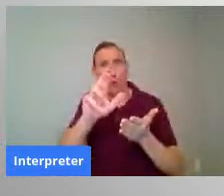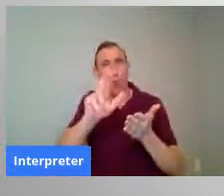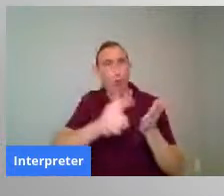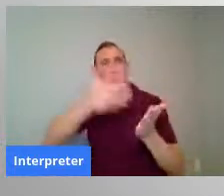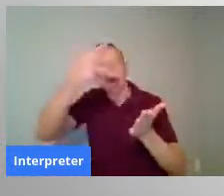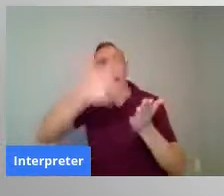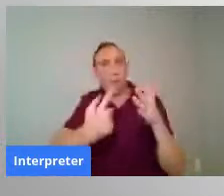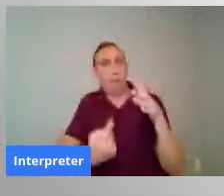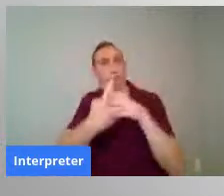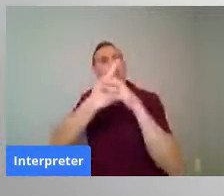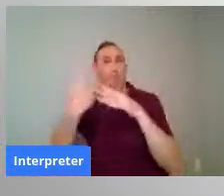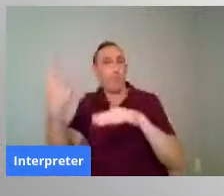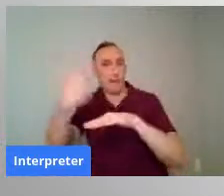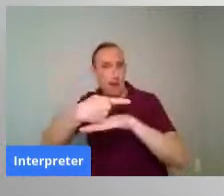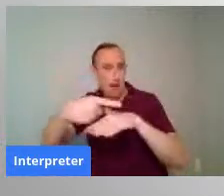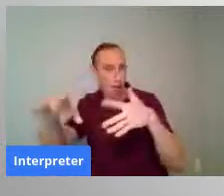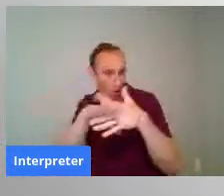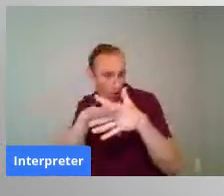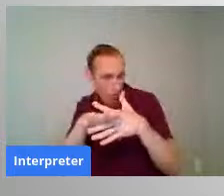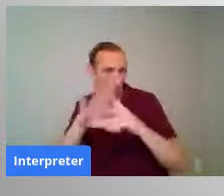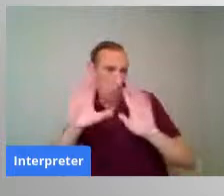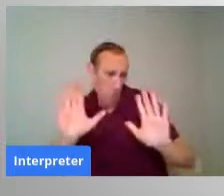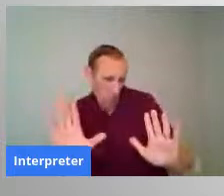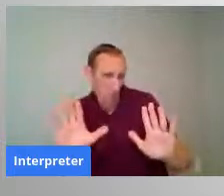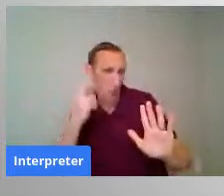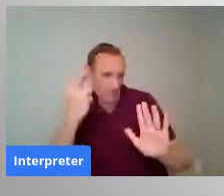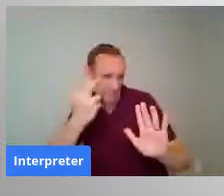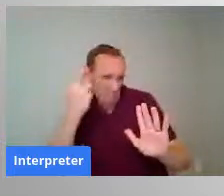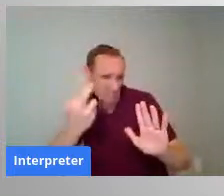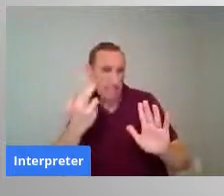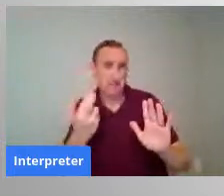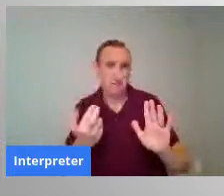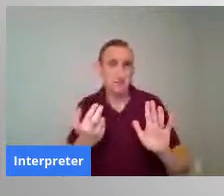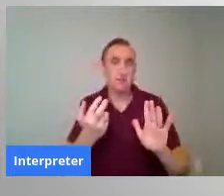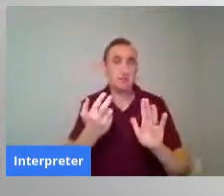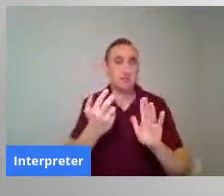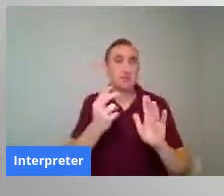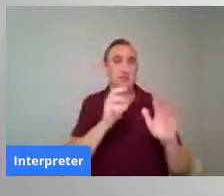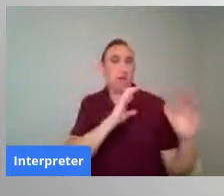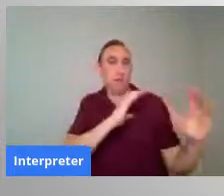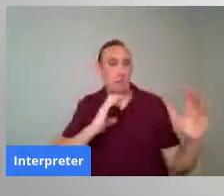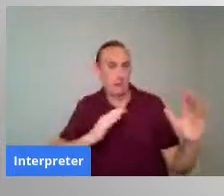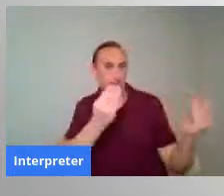frequently. And the committee gave us feedback that they would prefer longer breaks